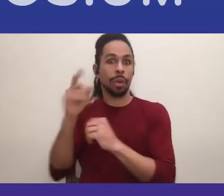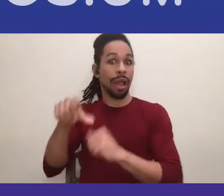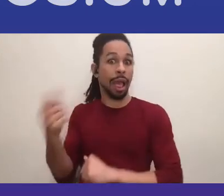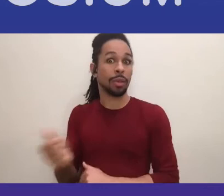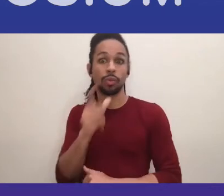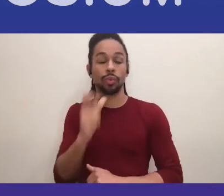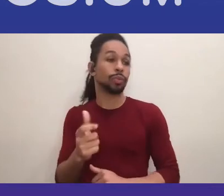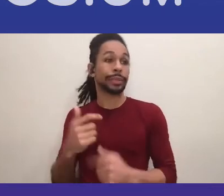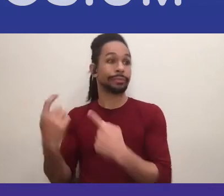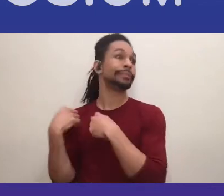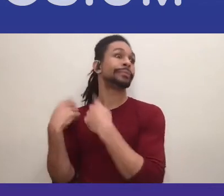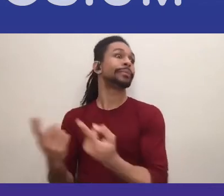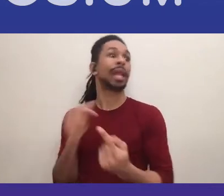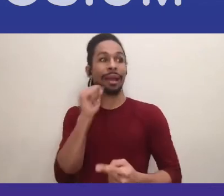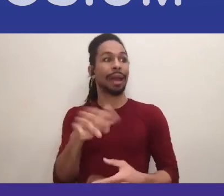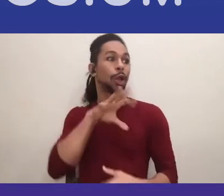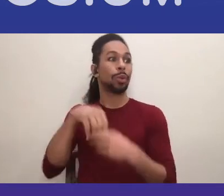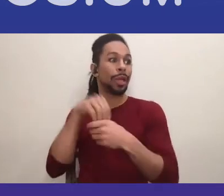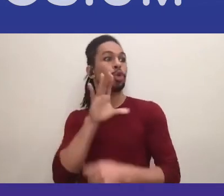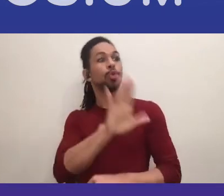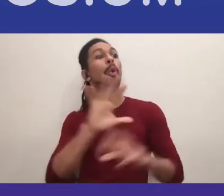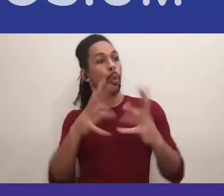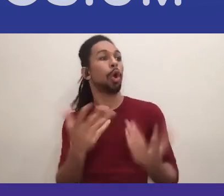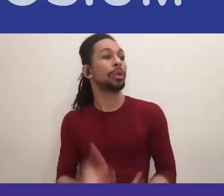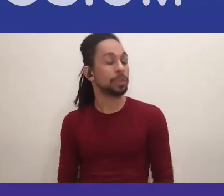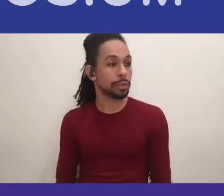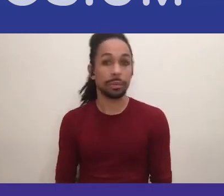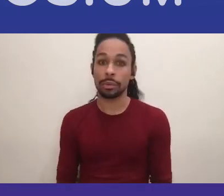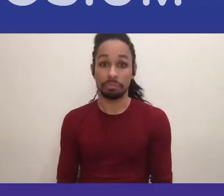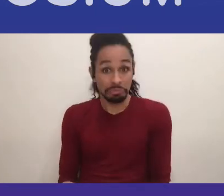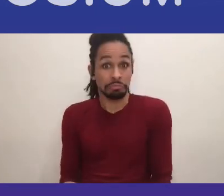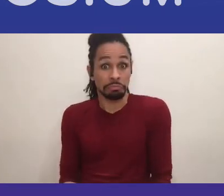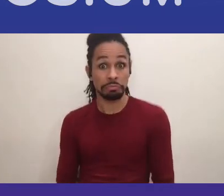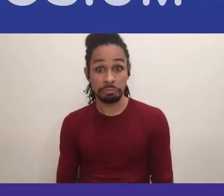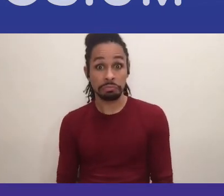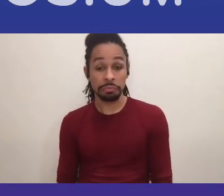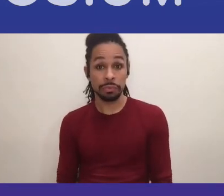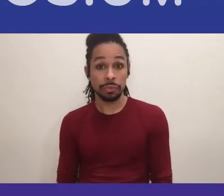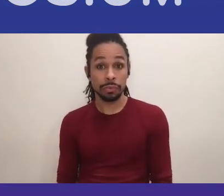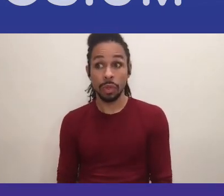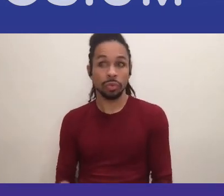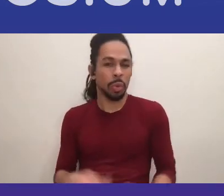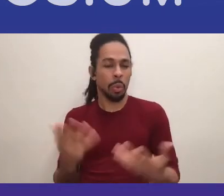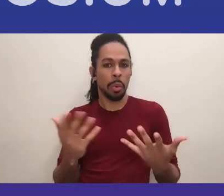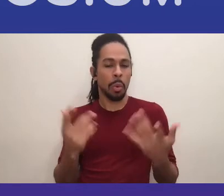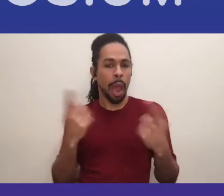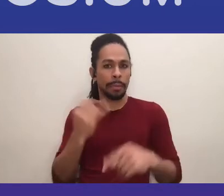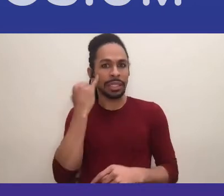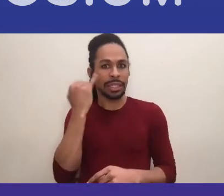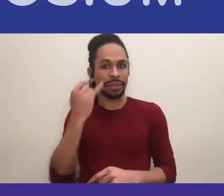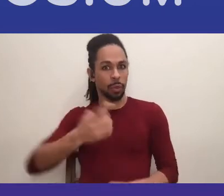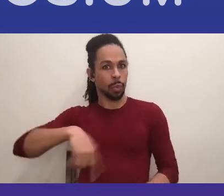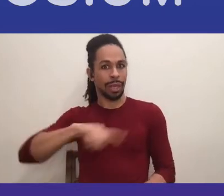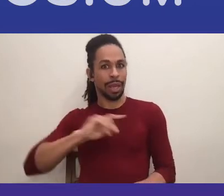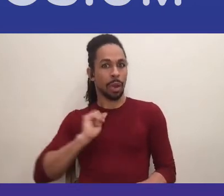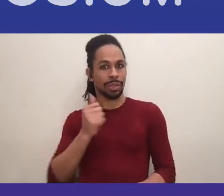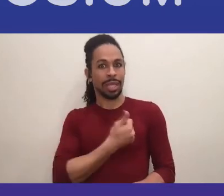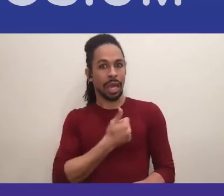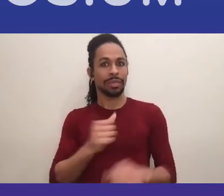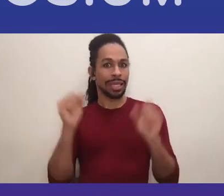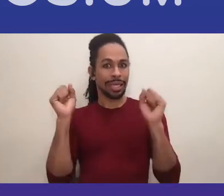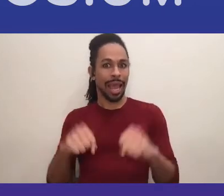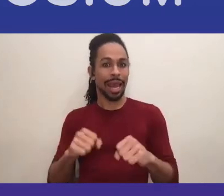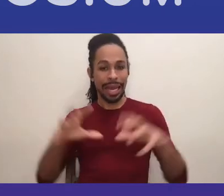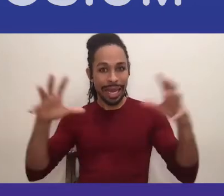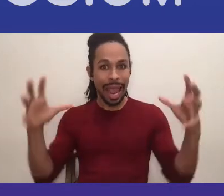included in your world, you know? And what if we ourselves can gather